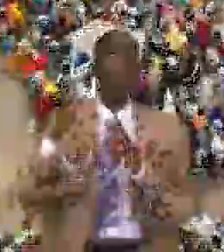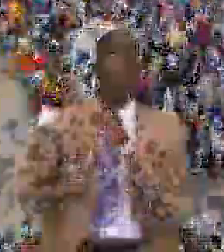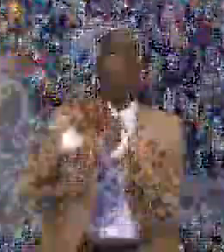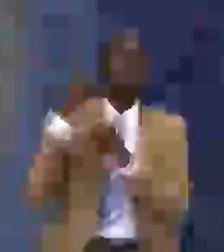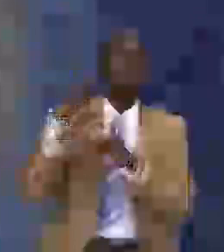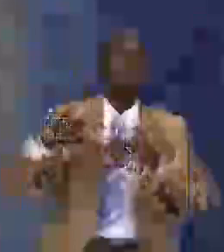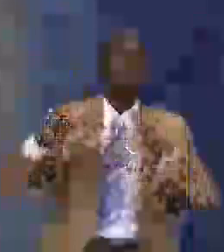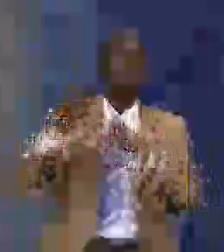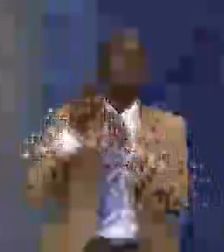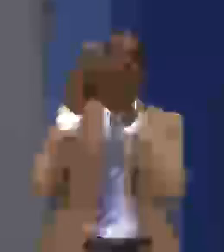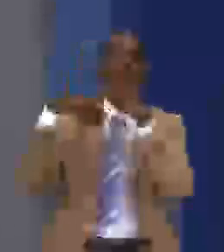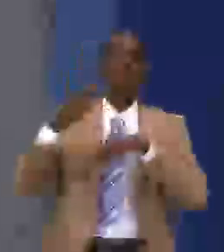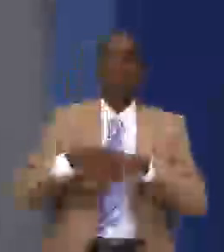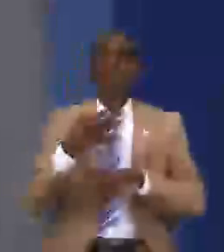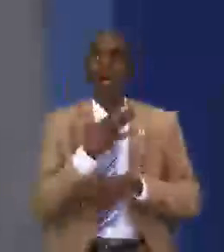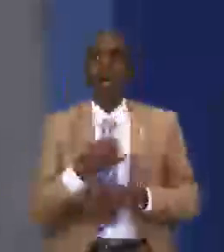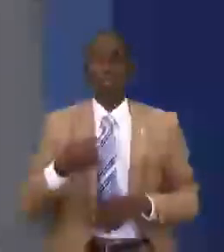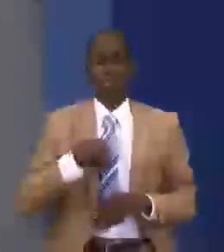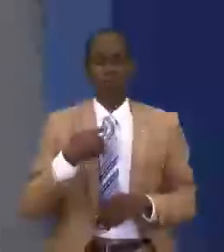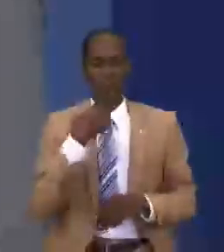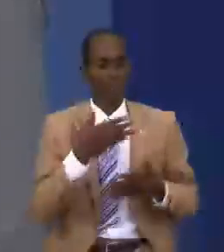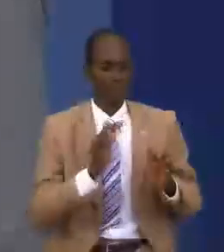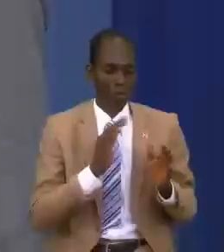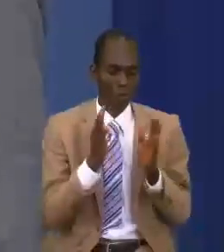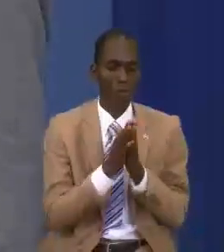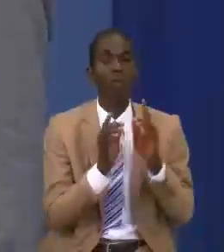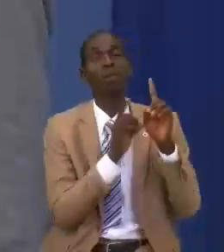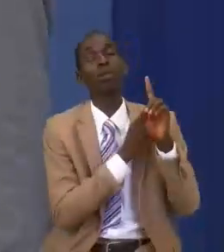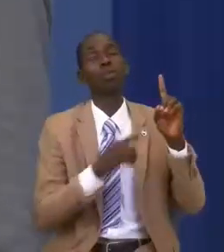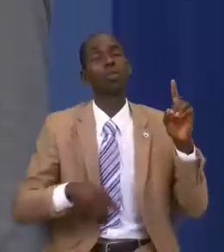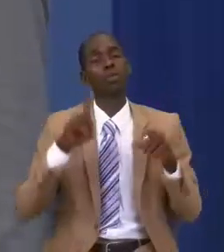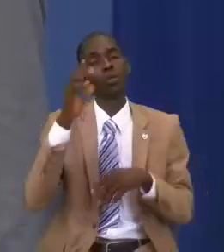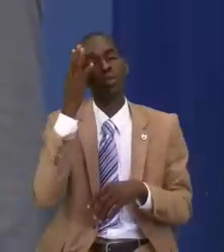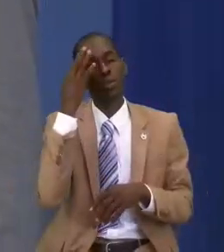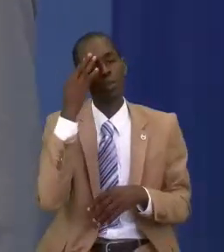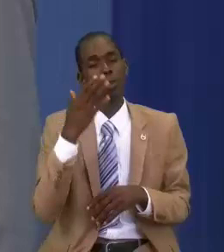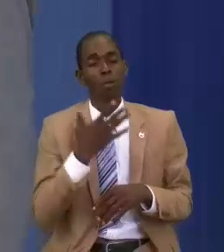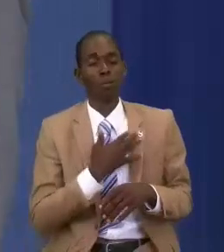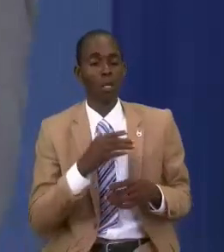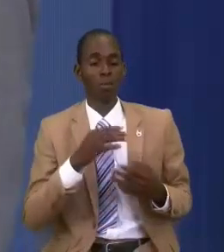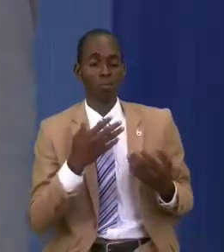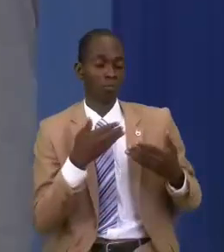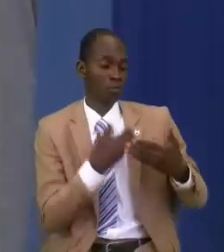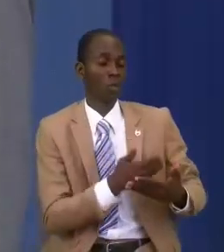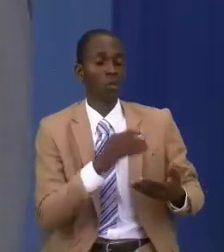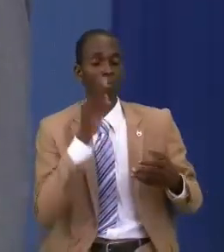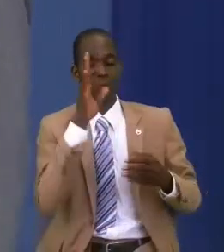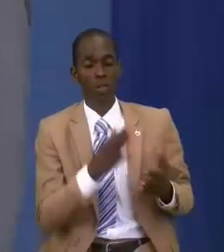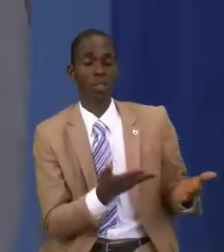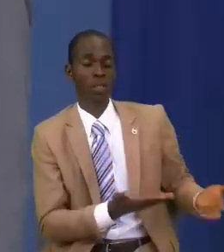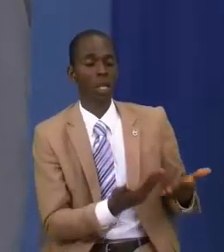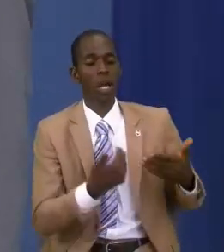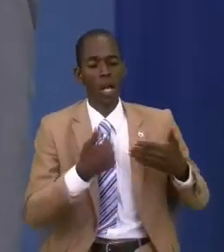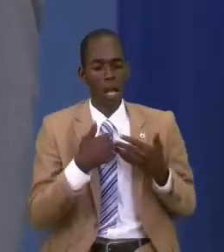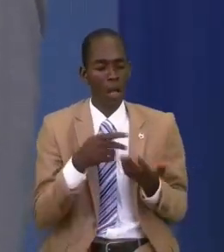said, Lord, you know, my fellow pastor here, he has poison in his blood. Clear all the